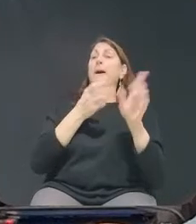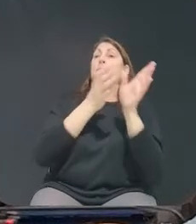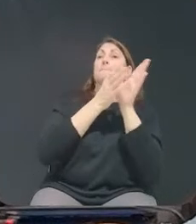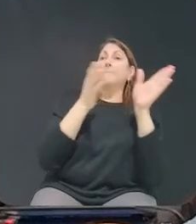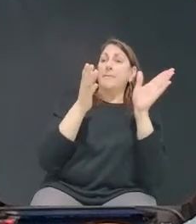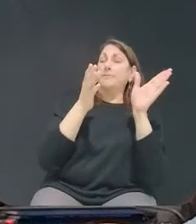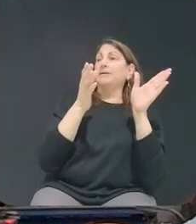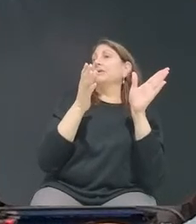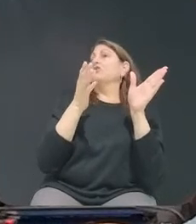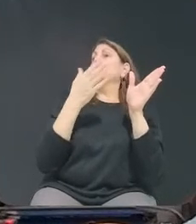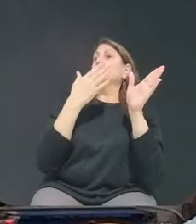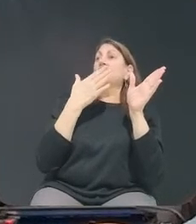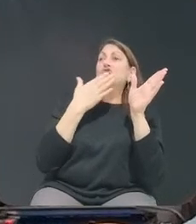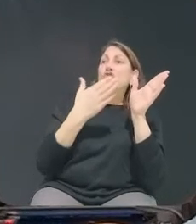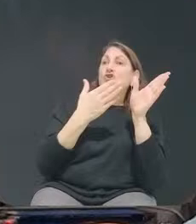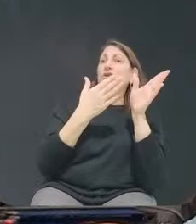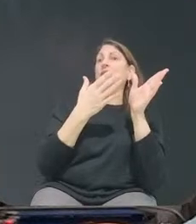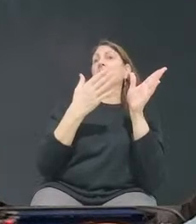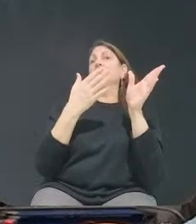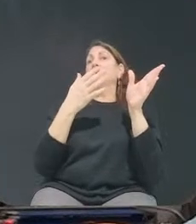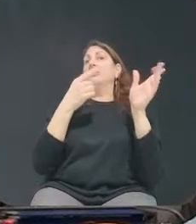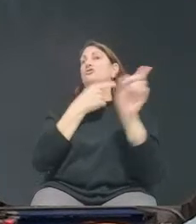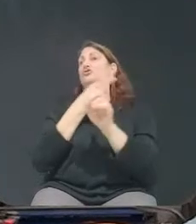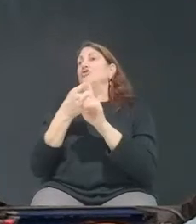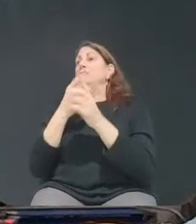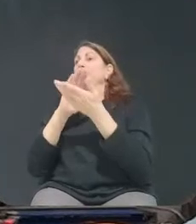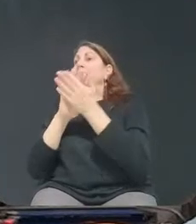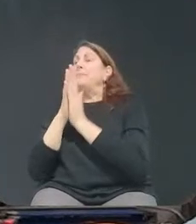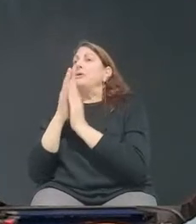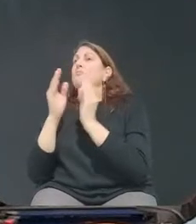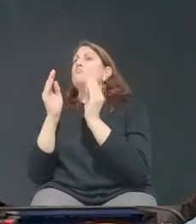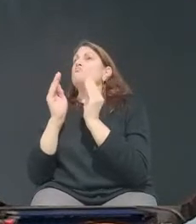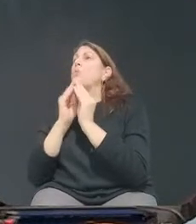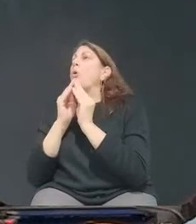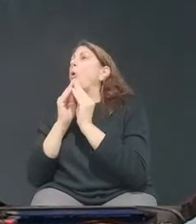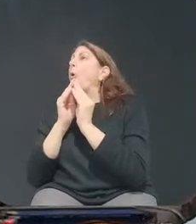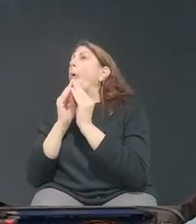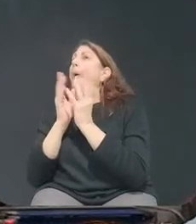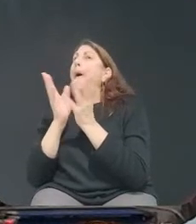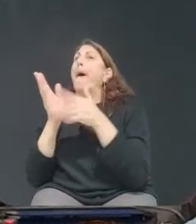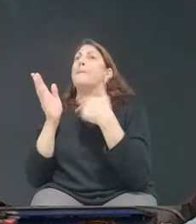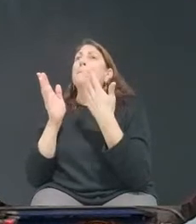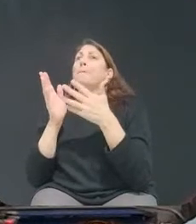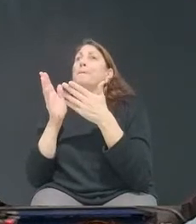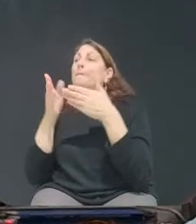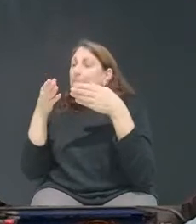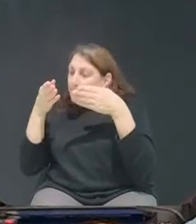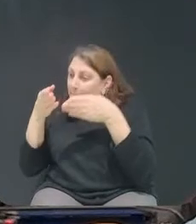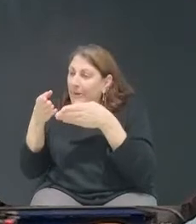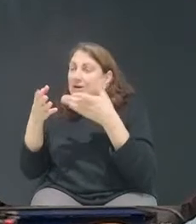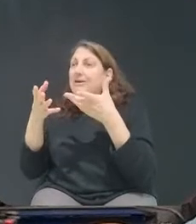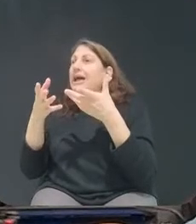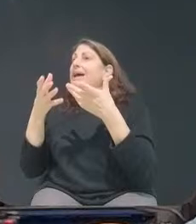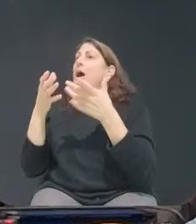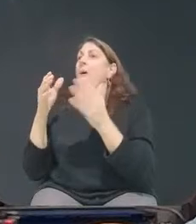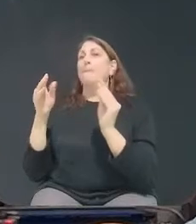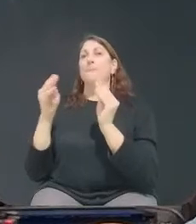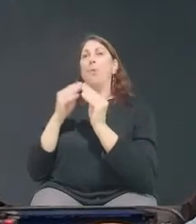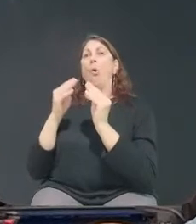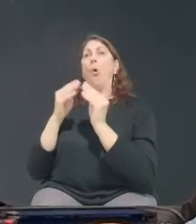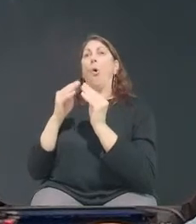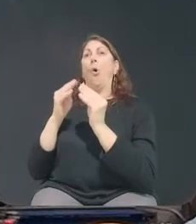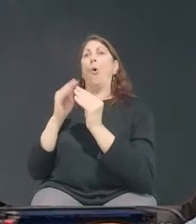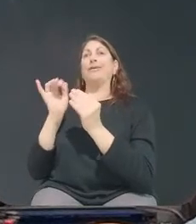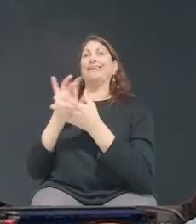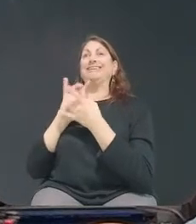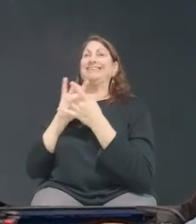large-scale comfort stations, to now serving more of like a recreational, I'm not sure how to say it, accessory use to a park?